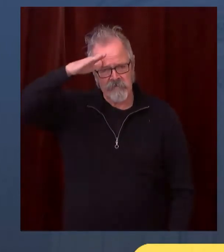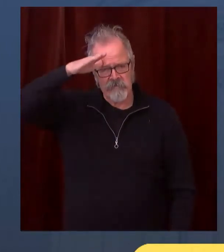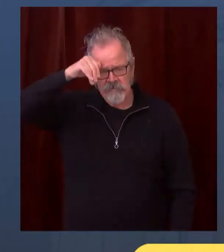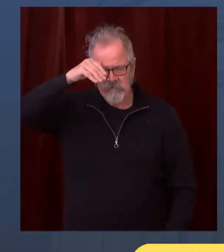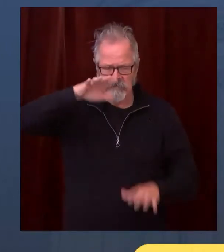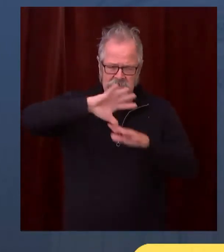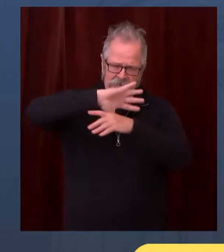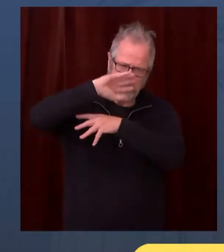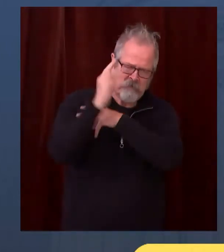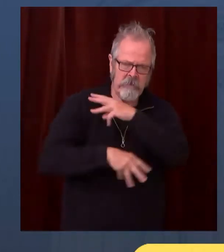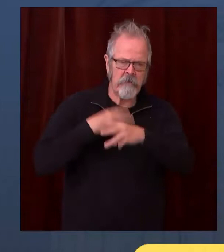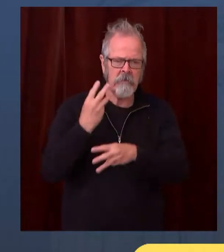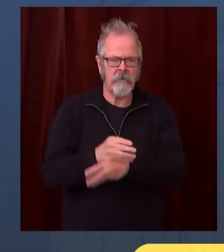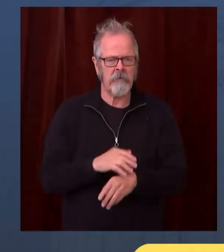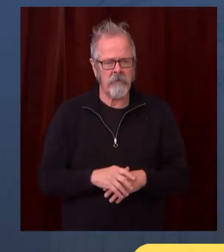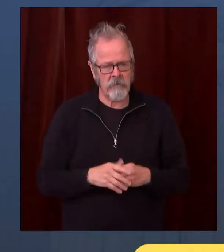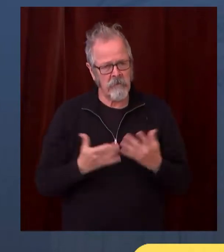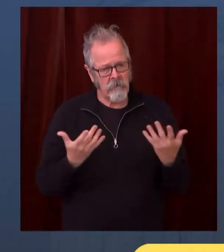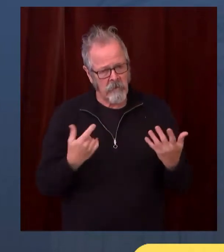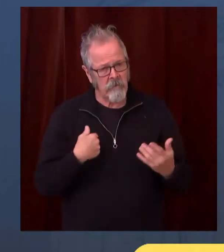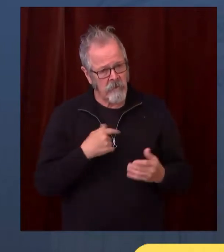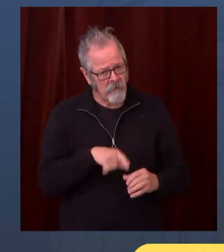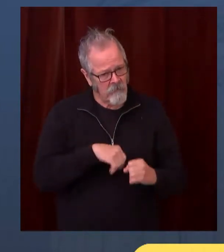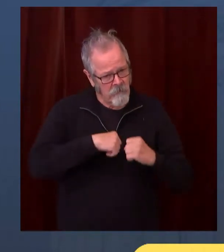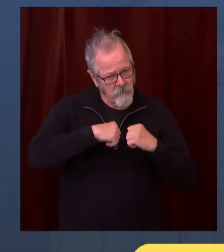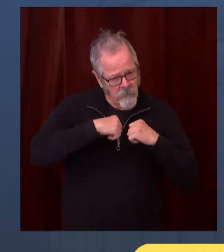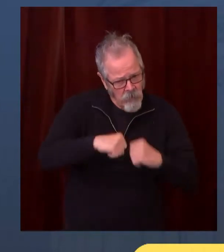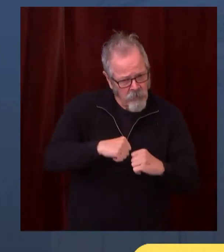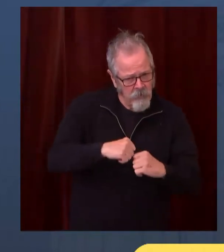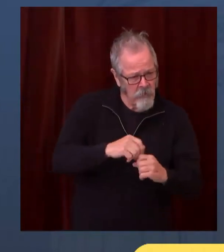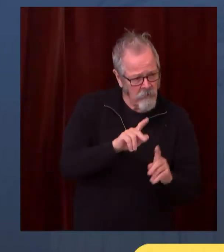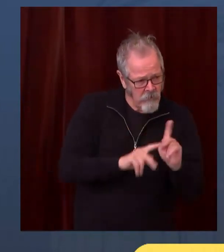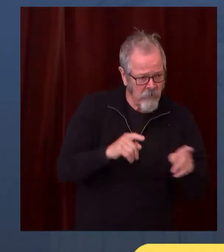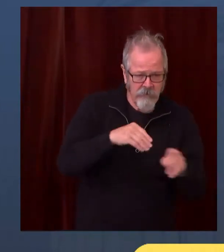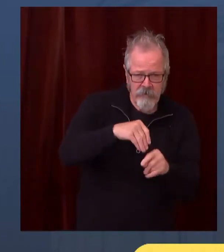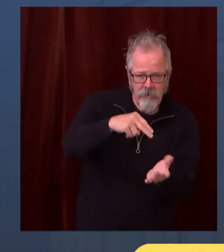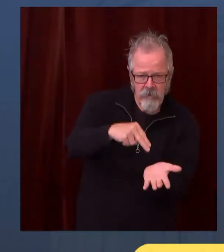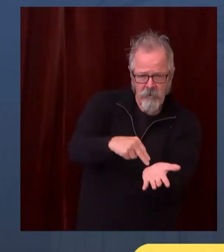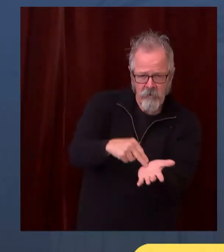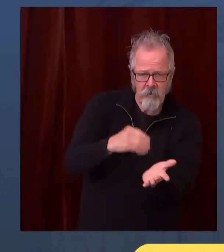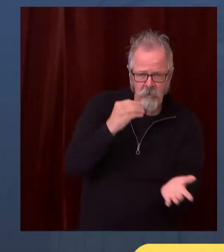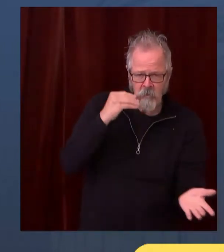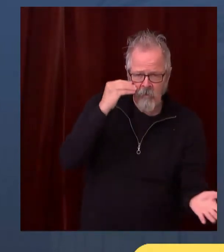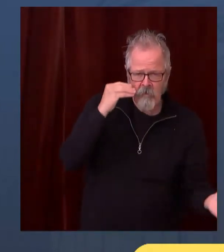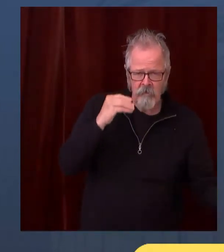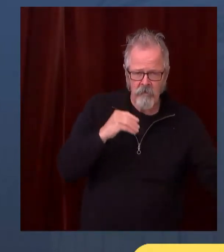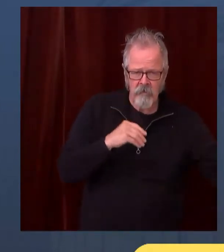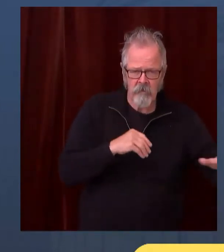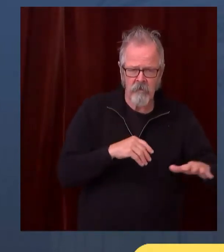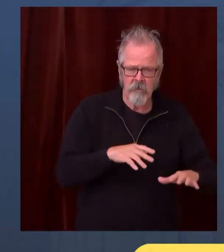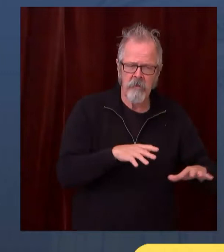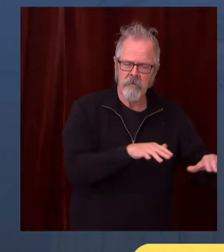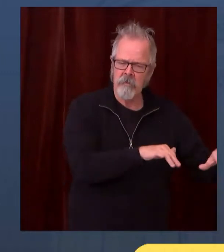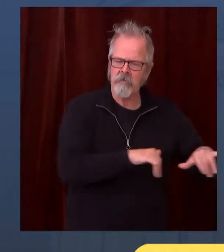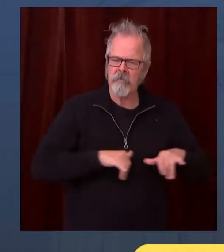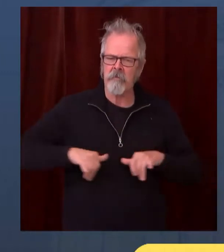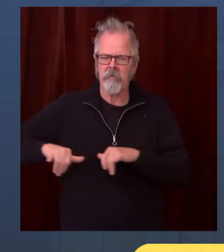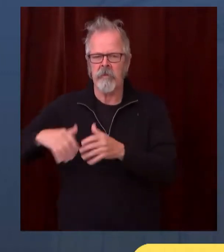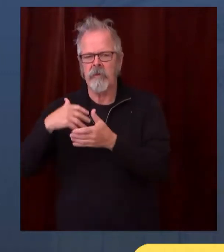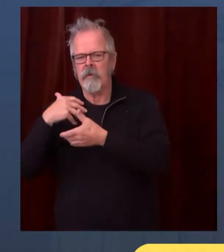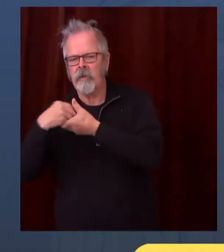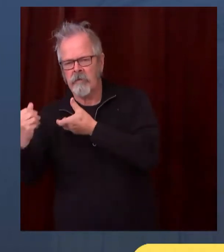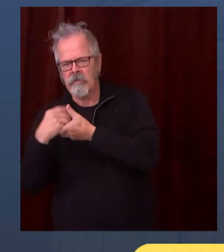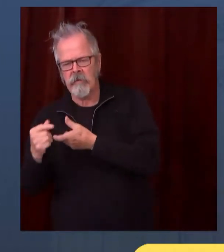and deliberate, obviously. We need to be conscious of the devastating impacts that what we do outside in these